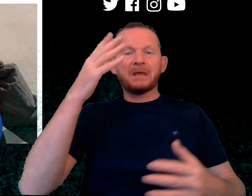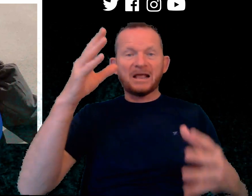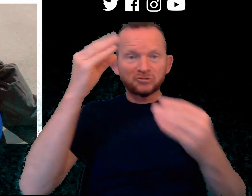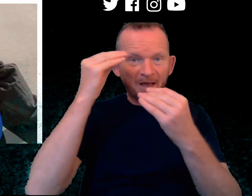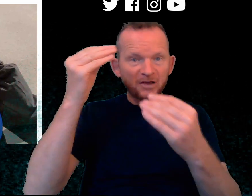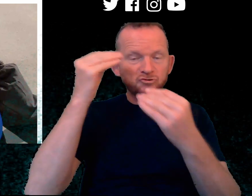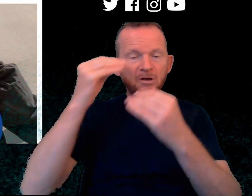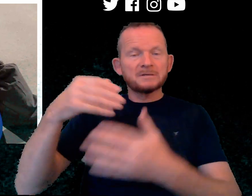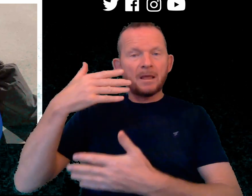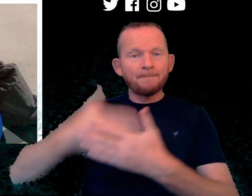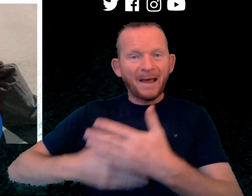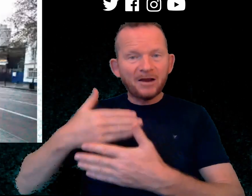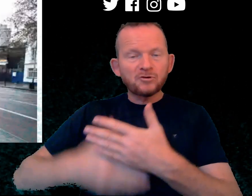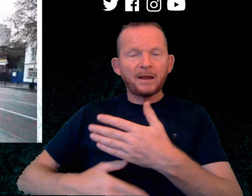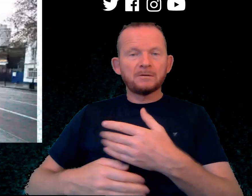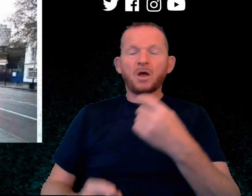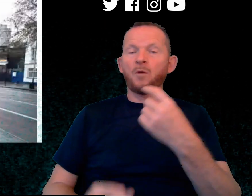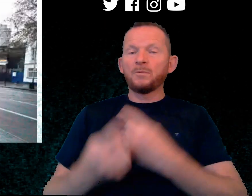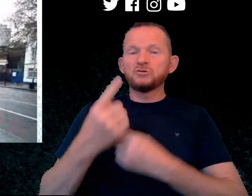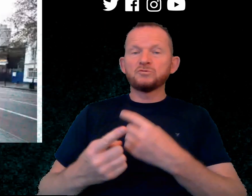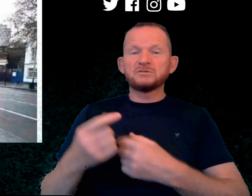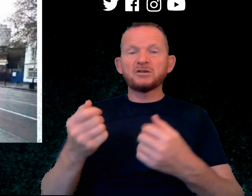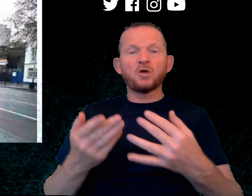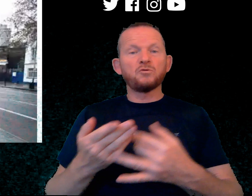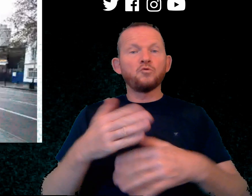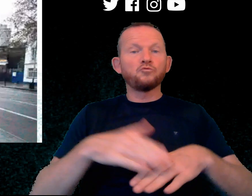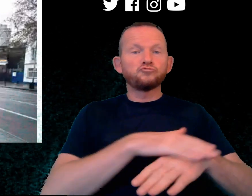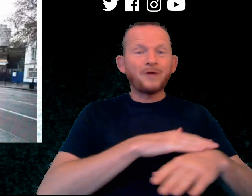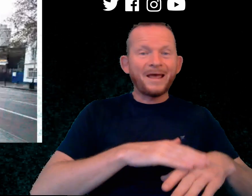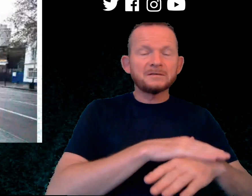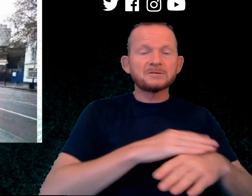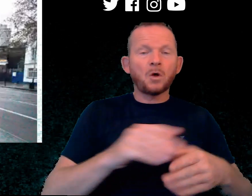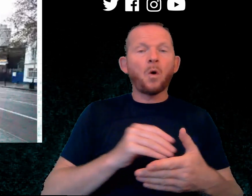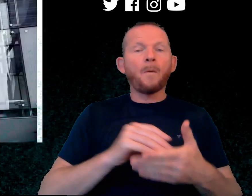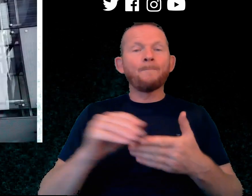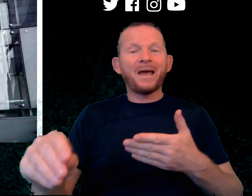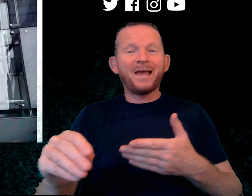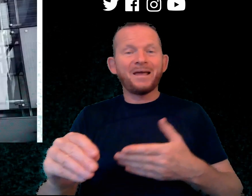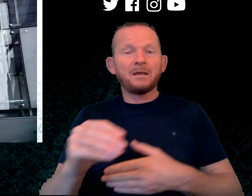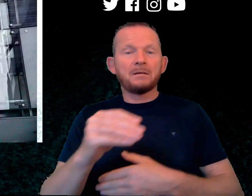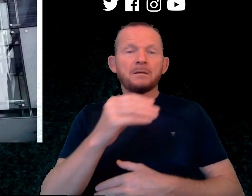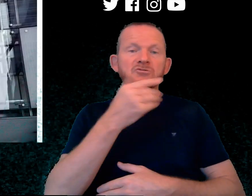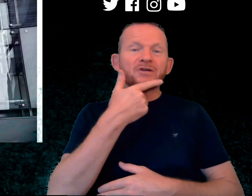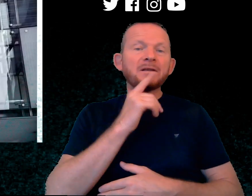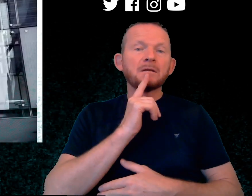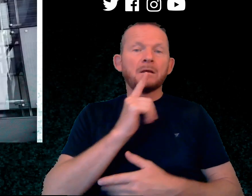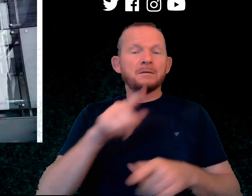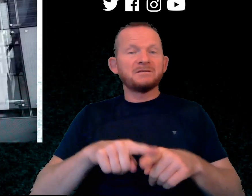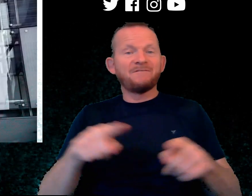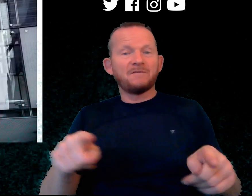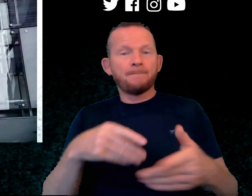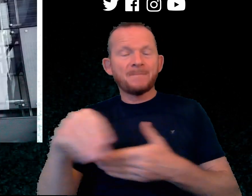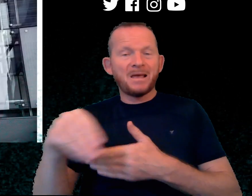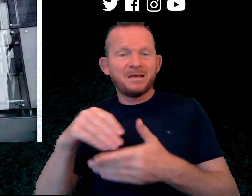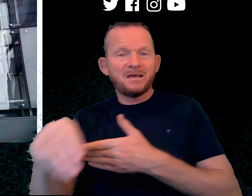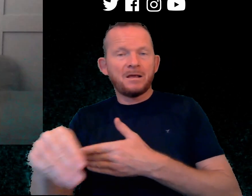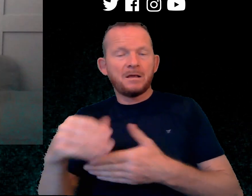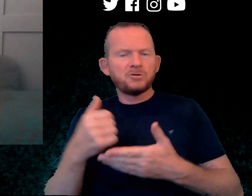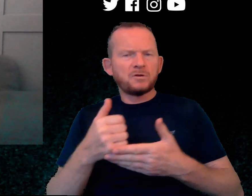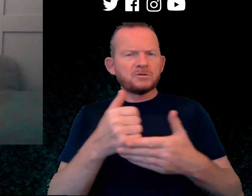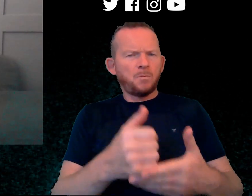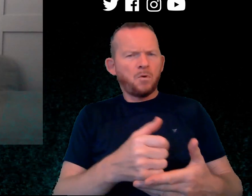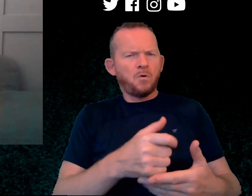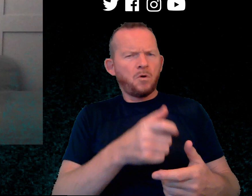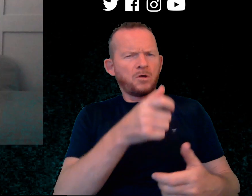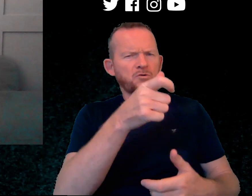institutions because of their background, opportunities because of their race, or pay because of their gender.